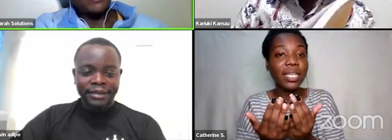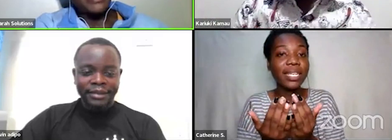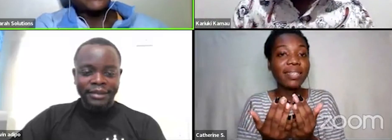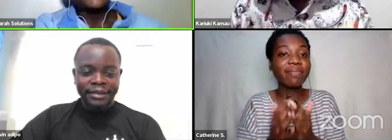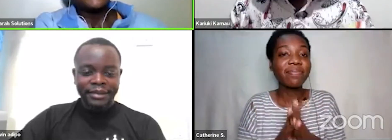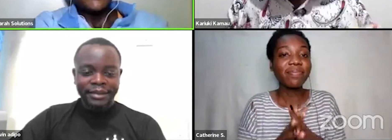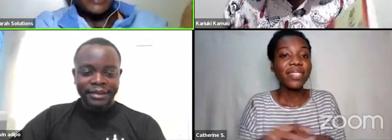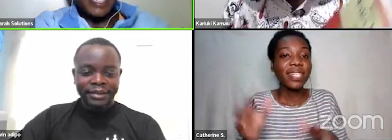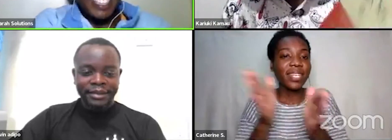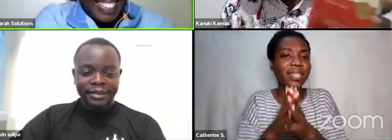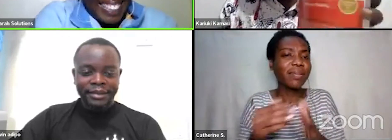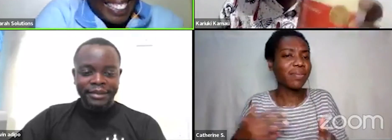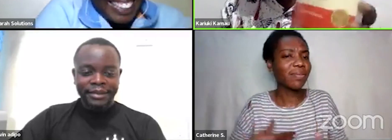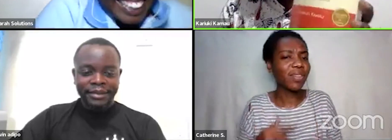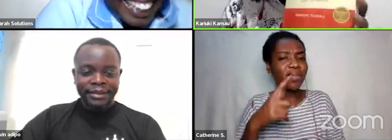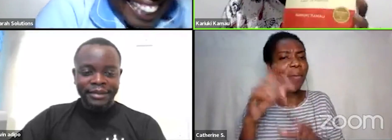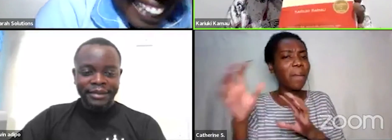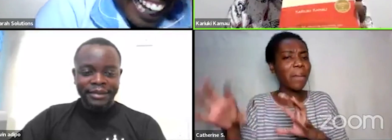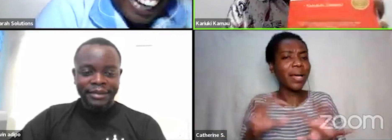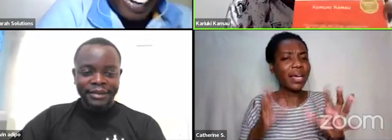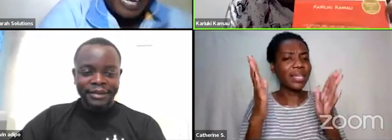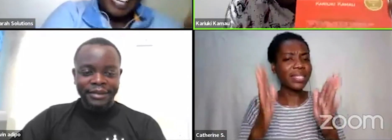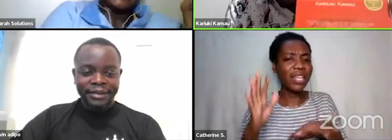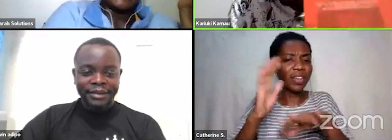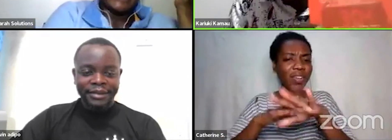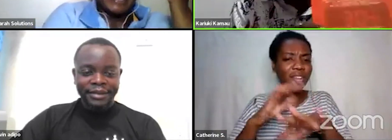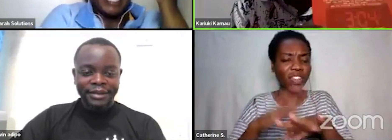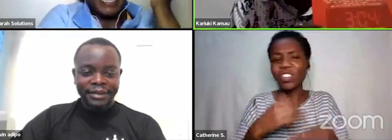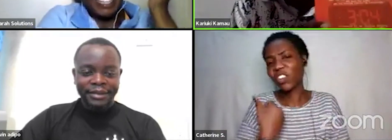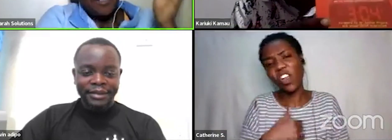kuwa marketer mkali. Sorry for that.